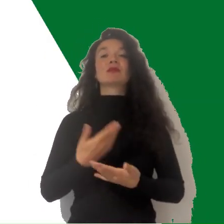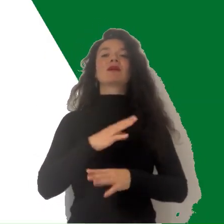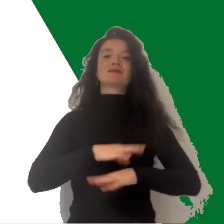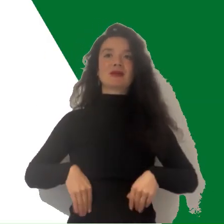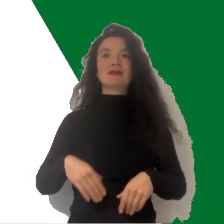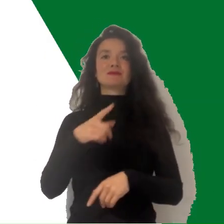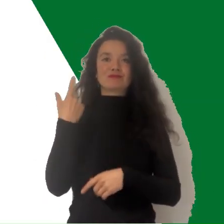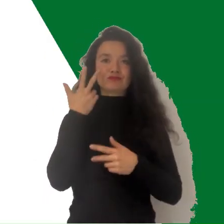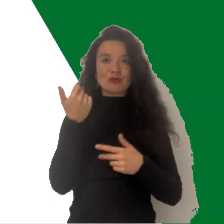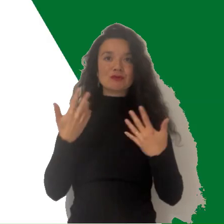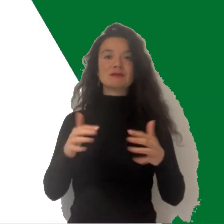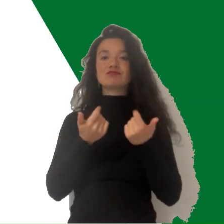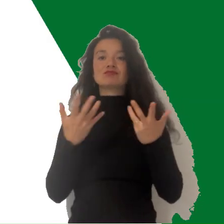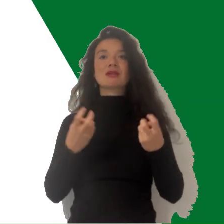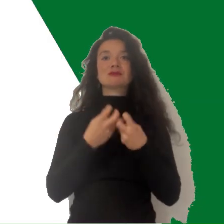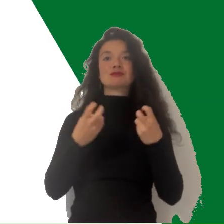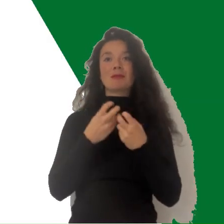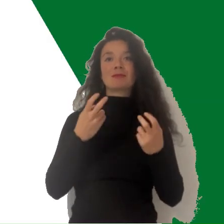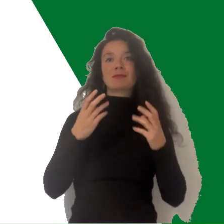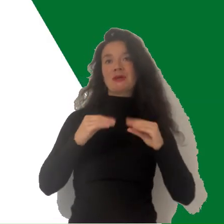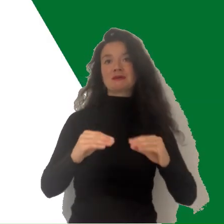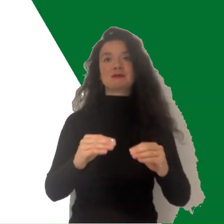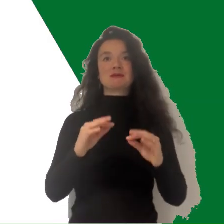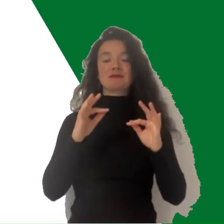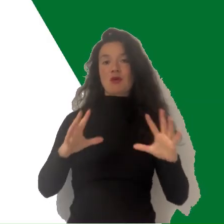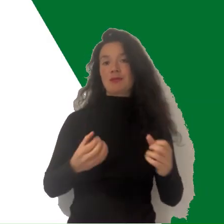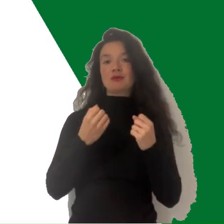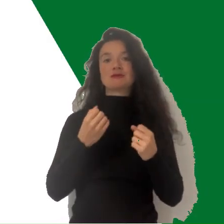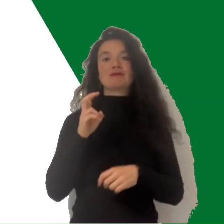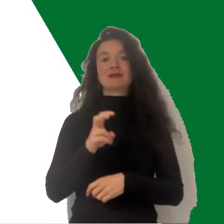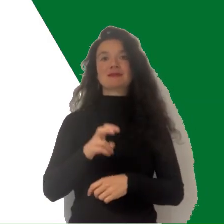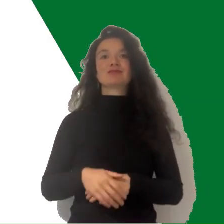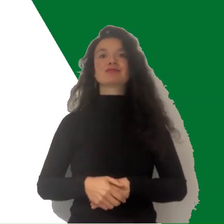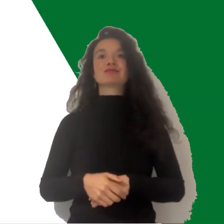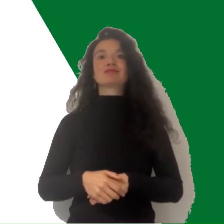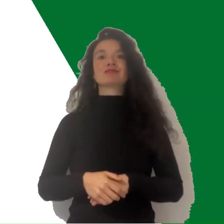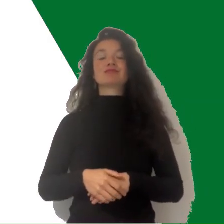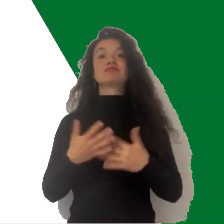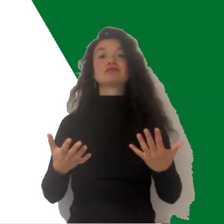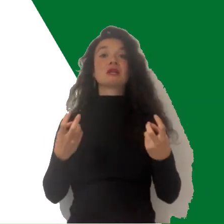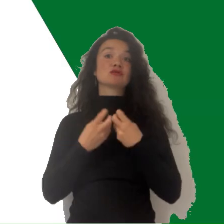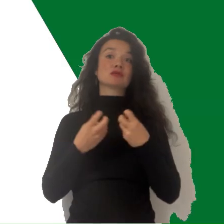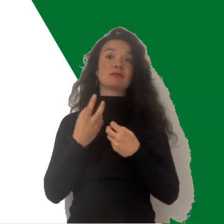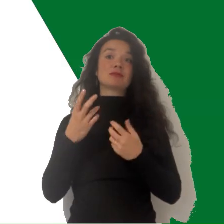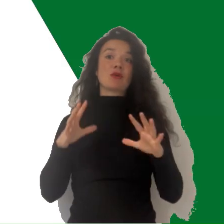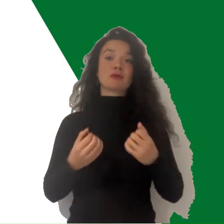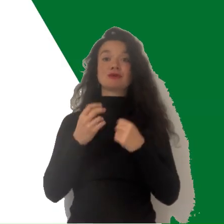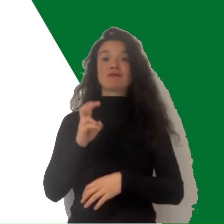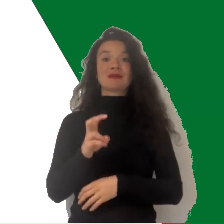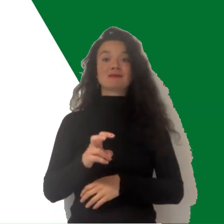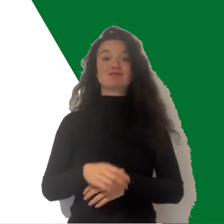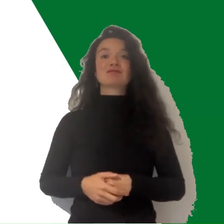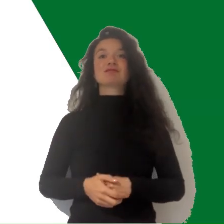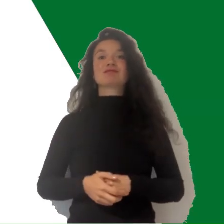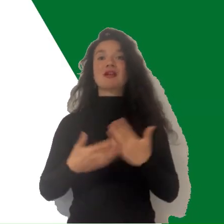as the environmental awareness, system thinking, and problem solving. And lastly, we saw some practical